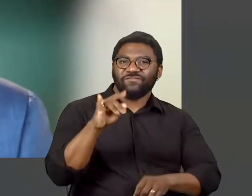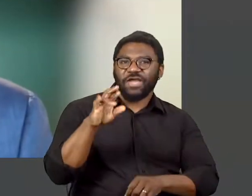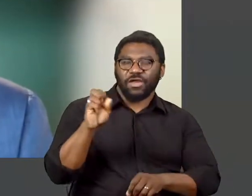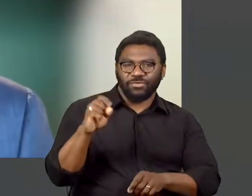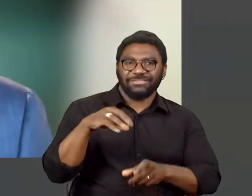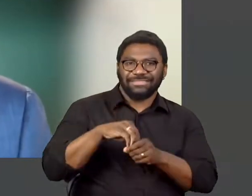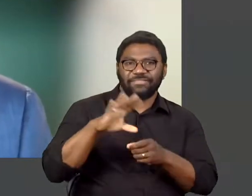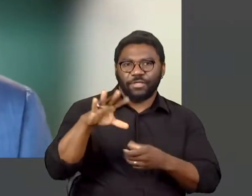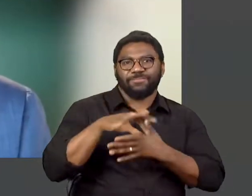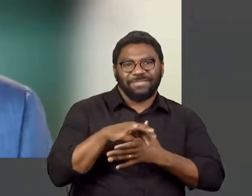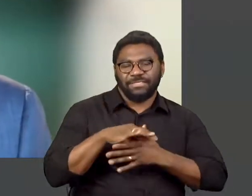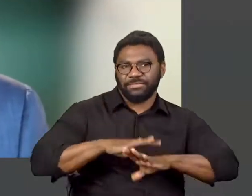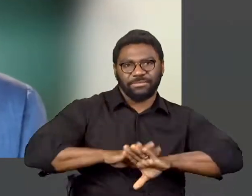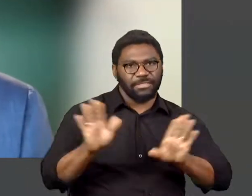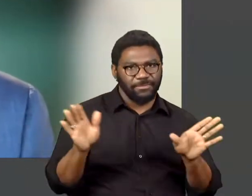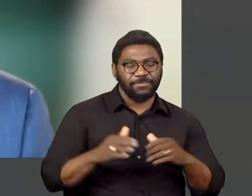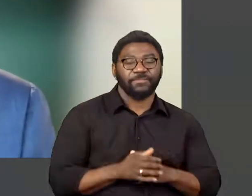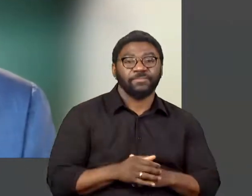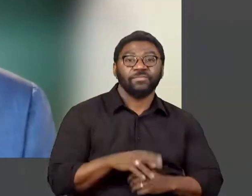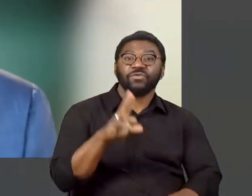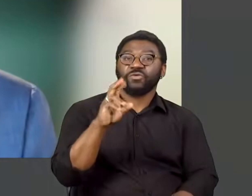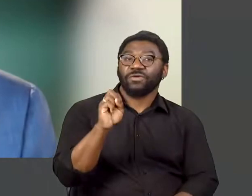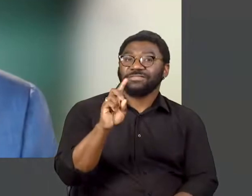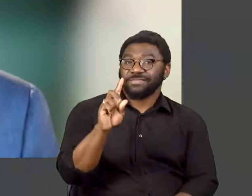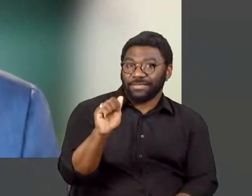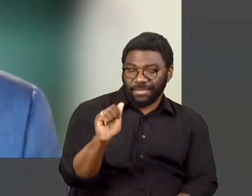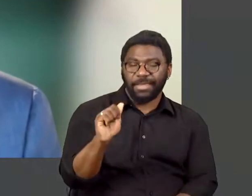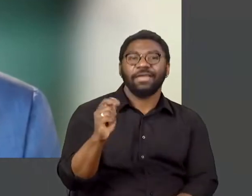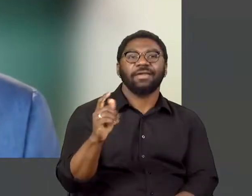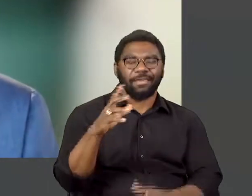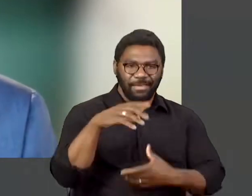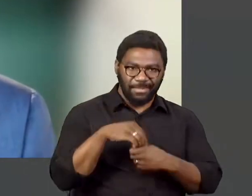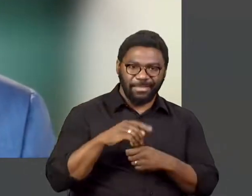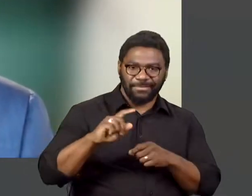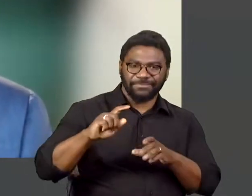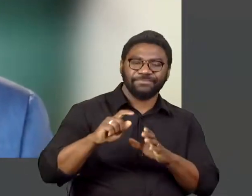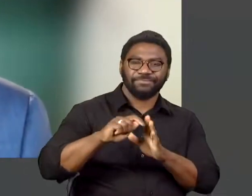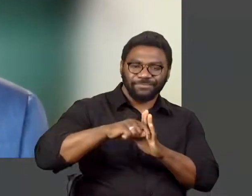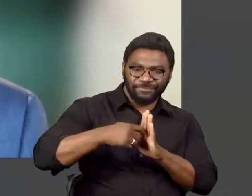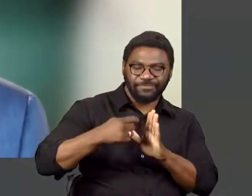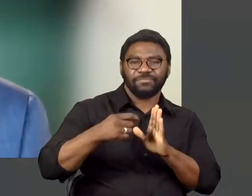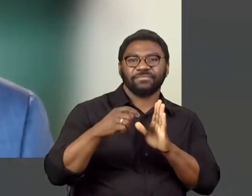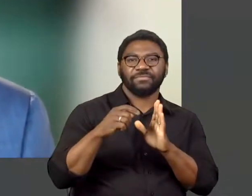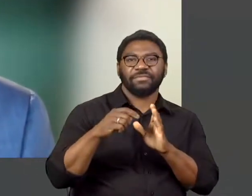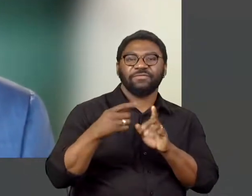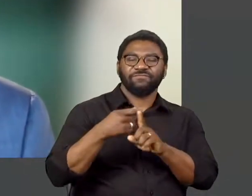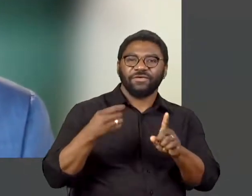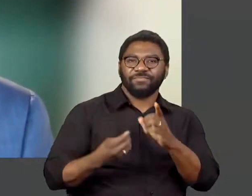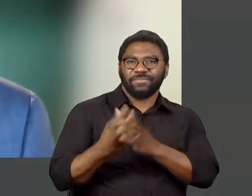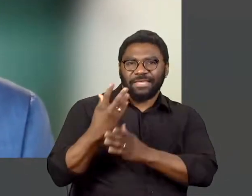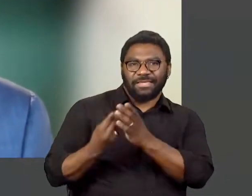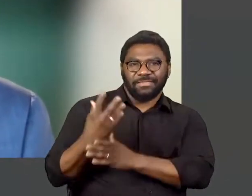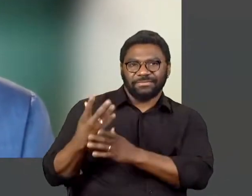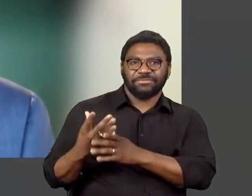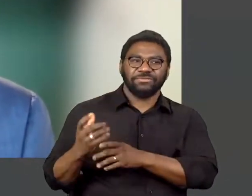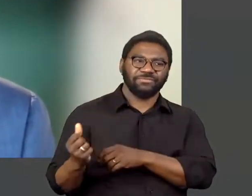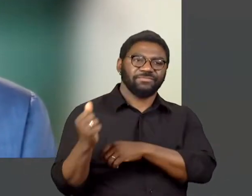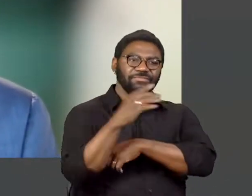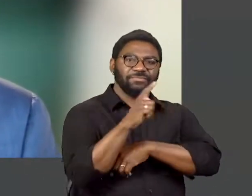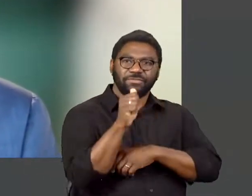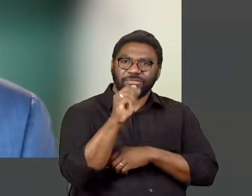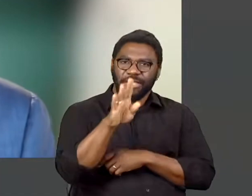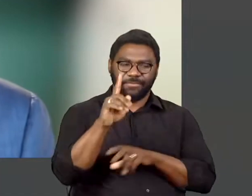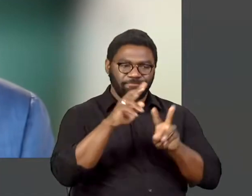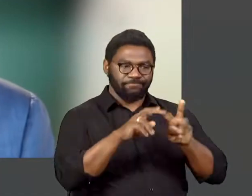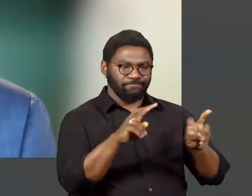meat. USDA has collected samples of tissues at the plants and submitted them to laboratories for additional testing, and again